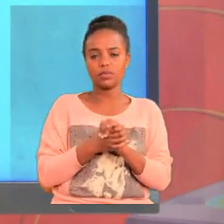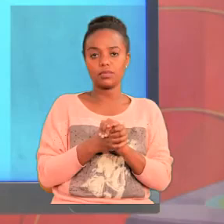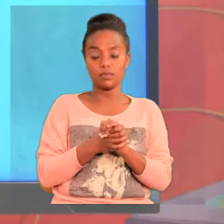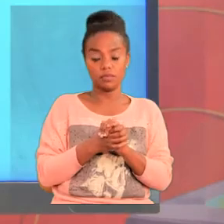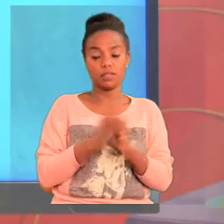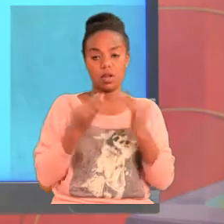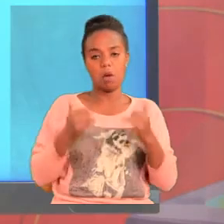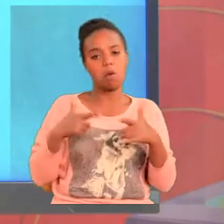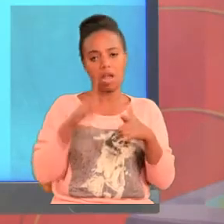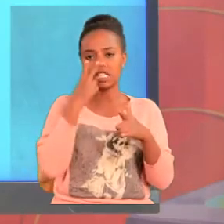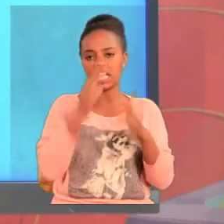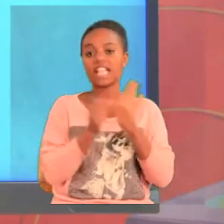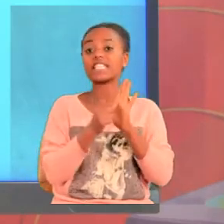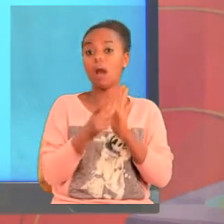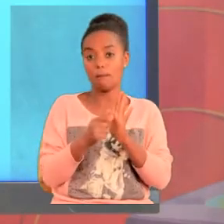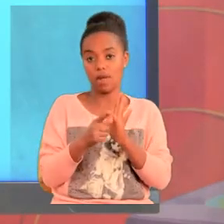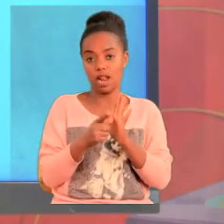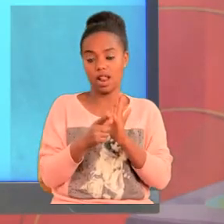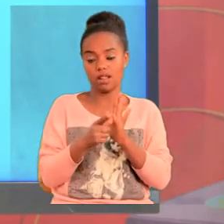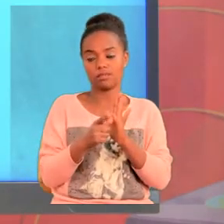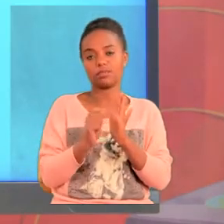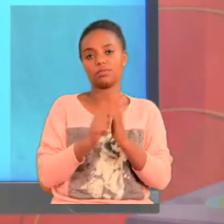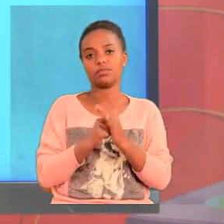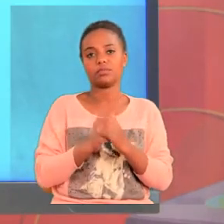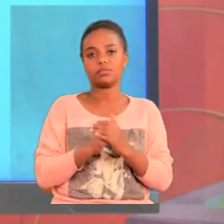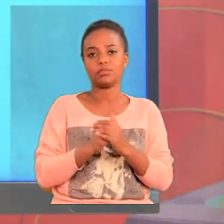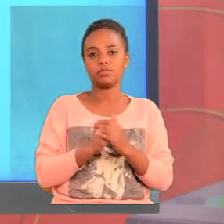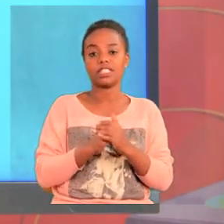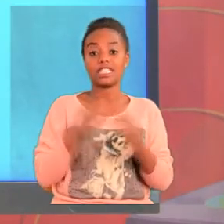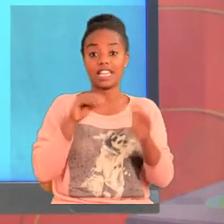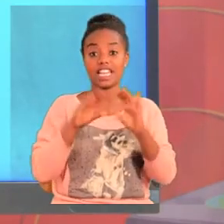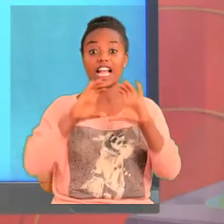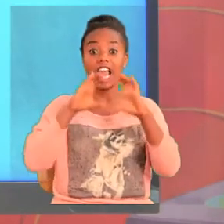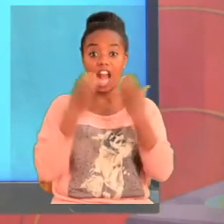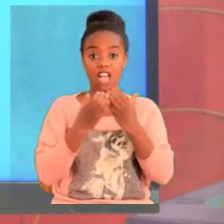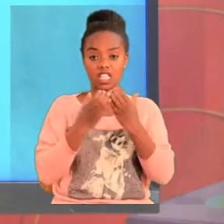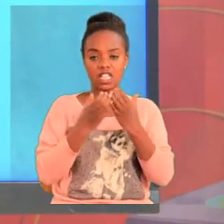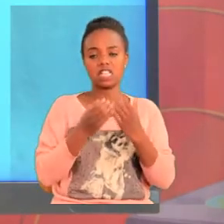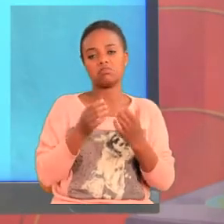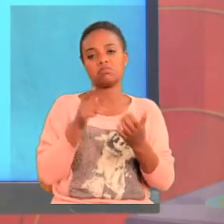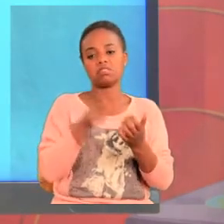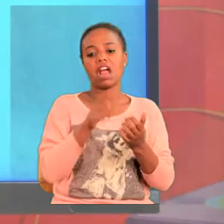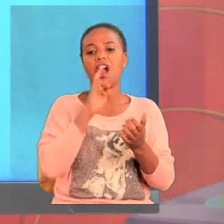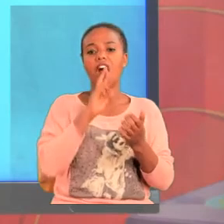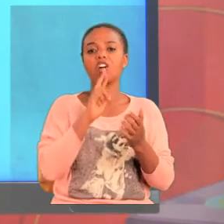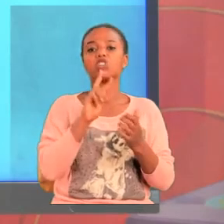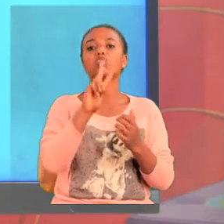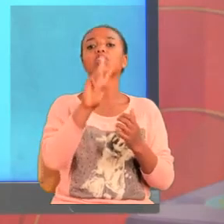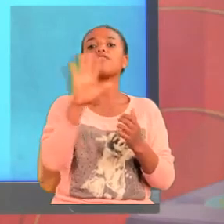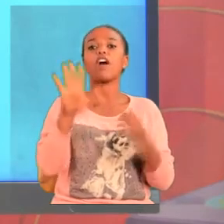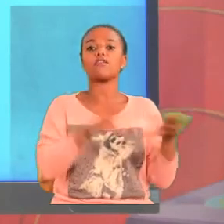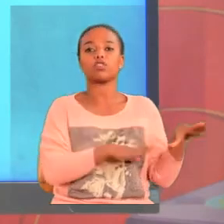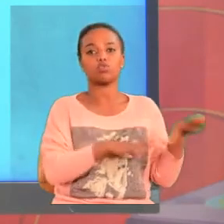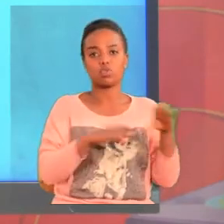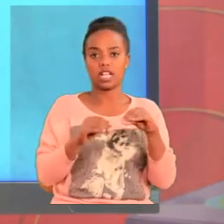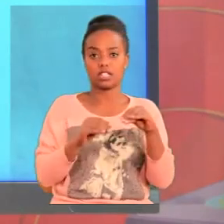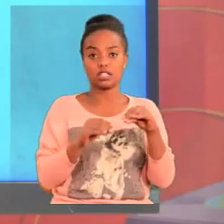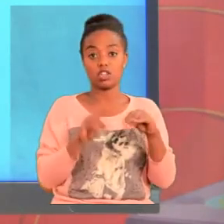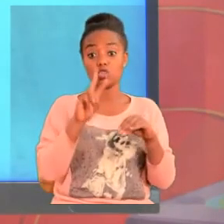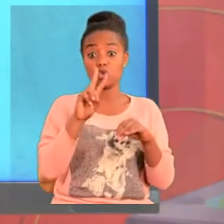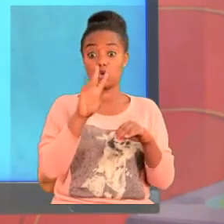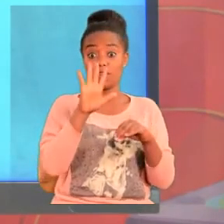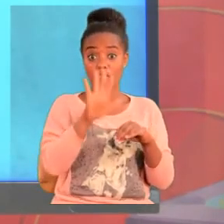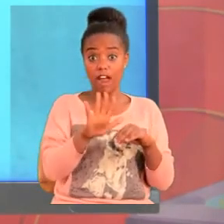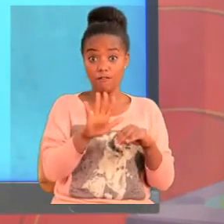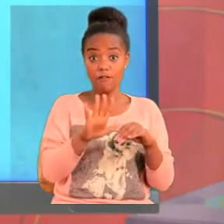Now let's see example for this one. In a class there are 25 students. Out of these